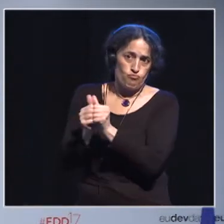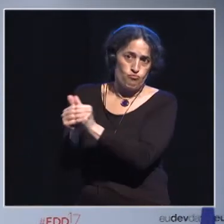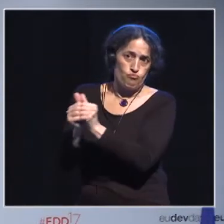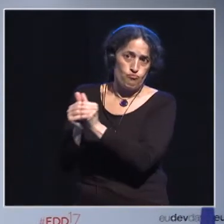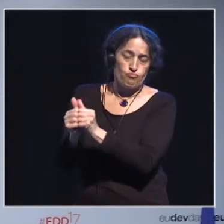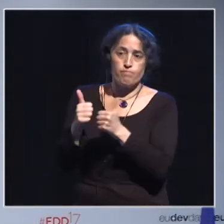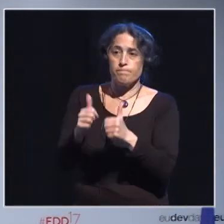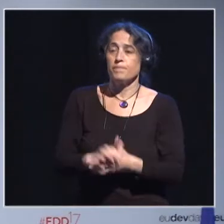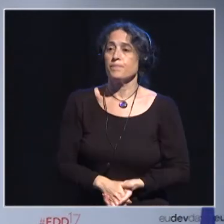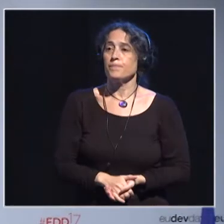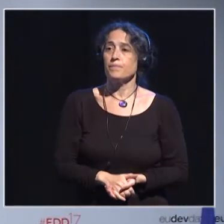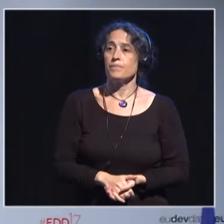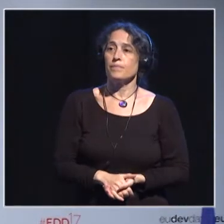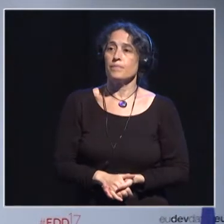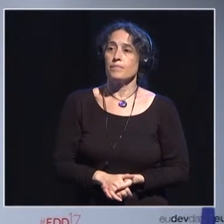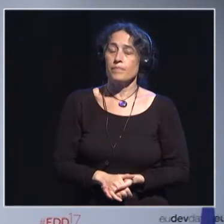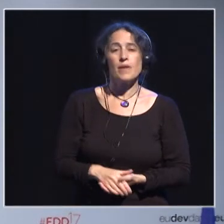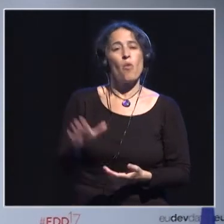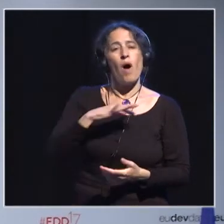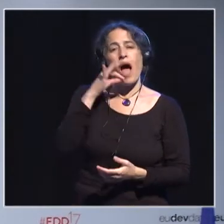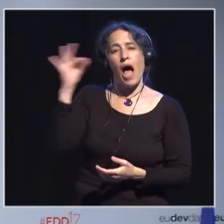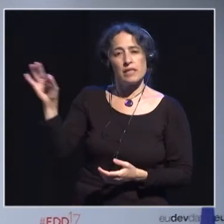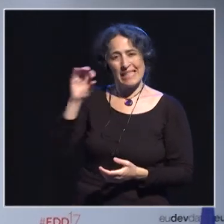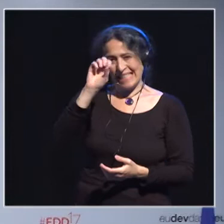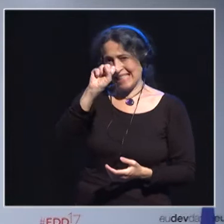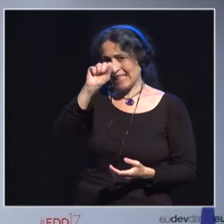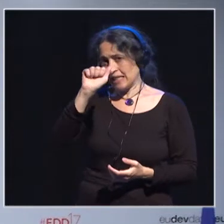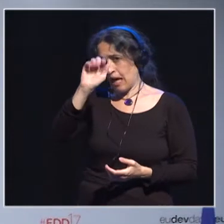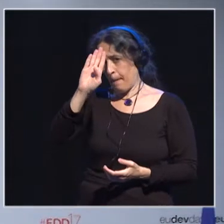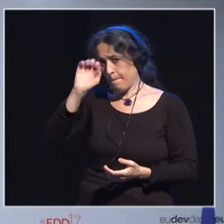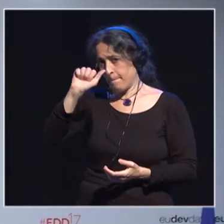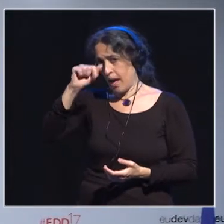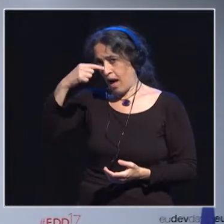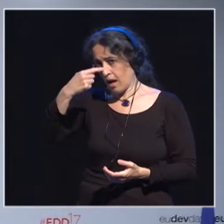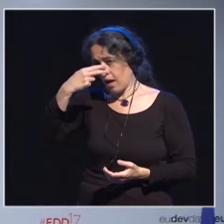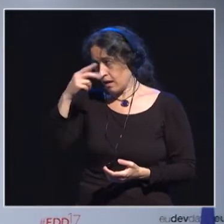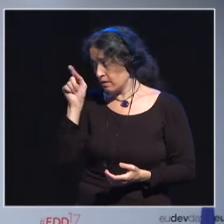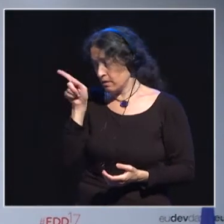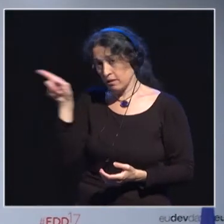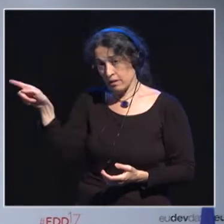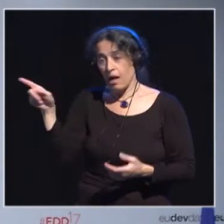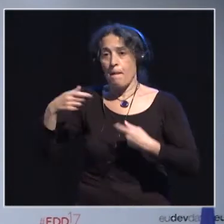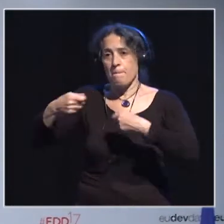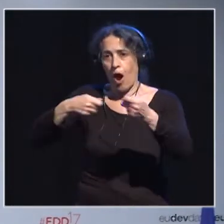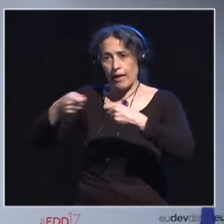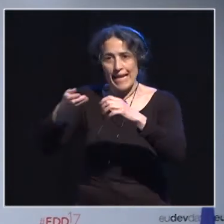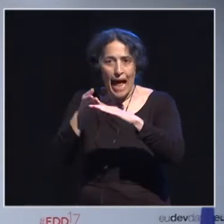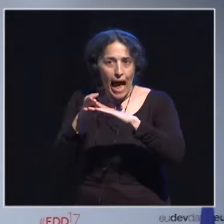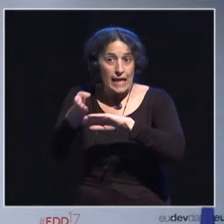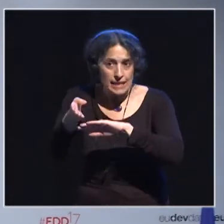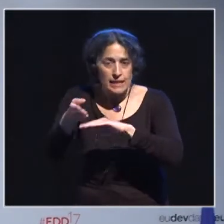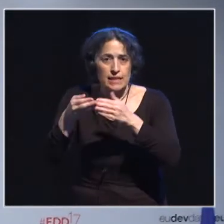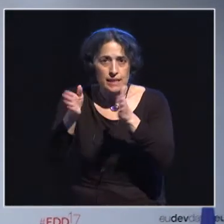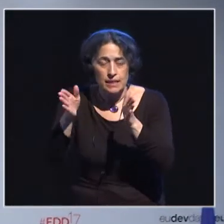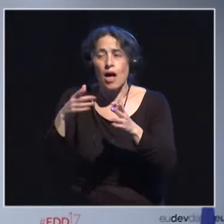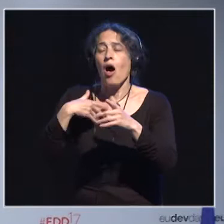was done by Mr. Sabag about market access, I just bring you an experience on the field. A